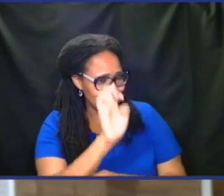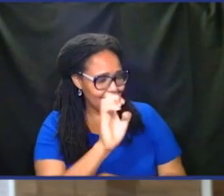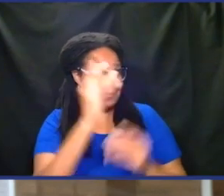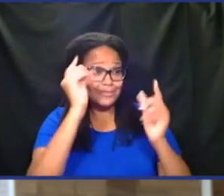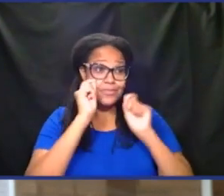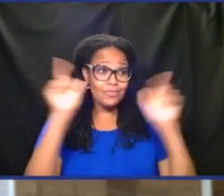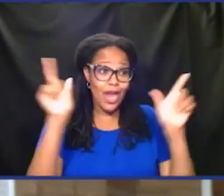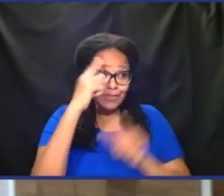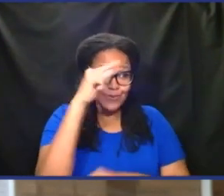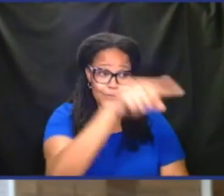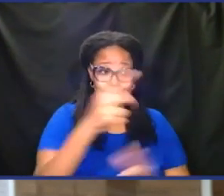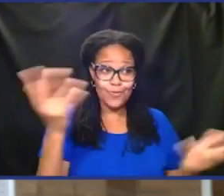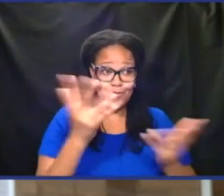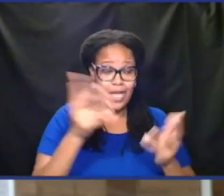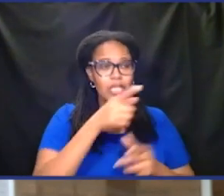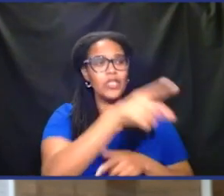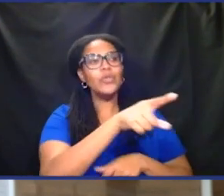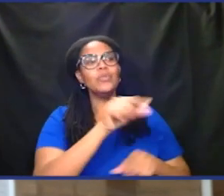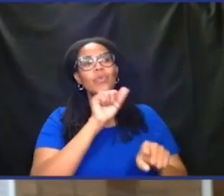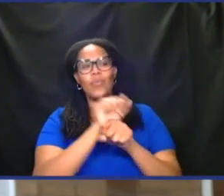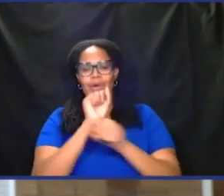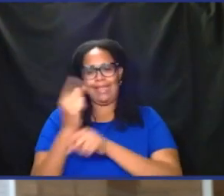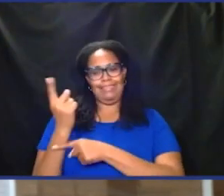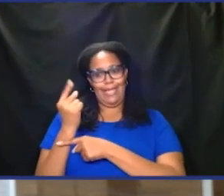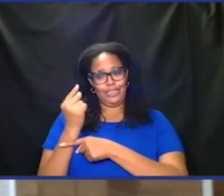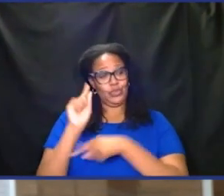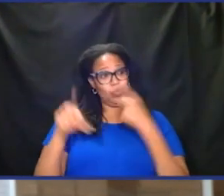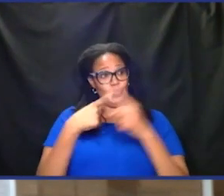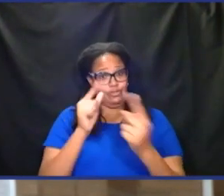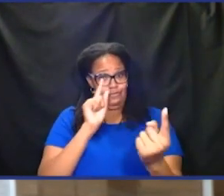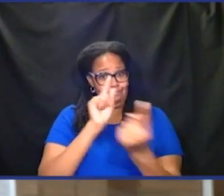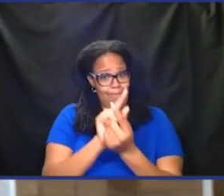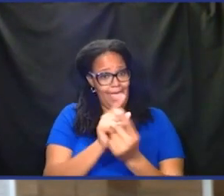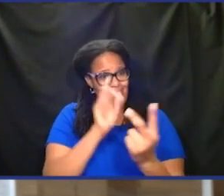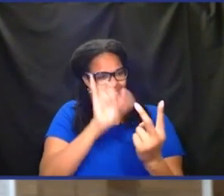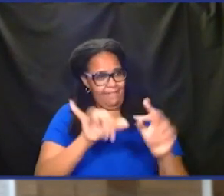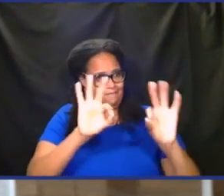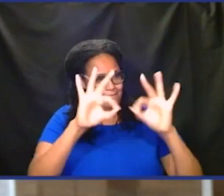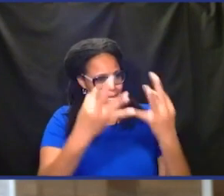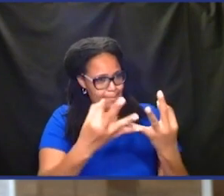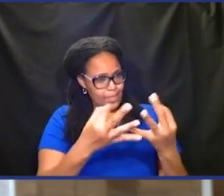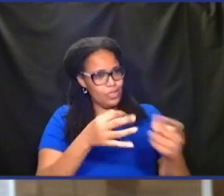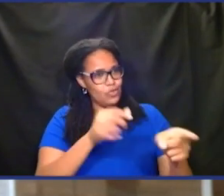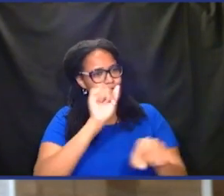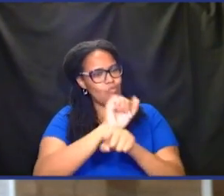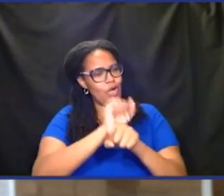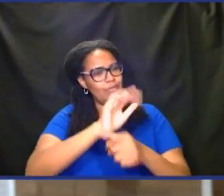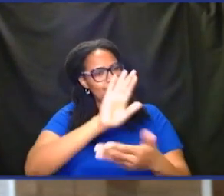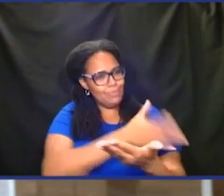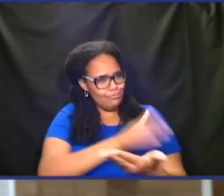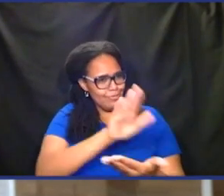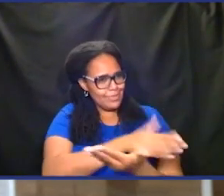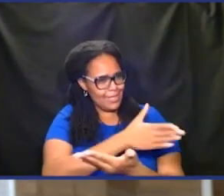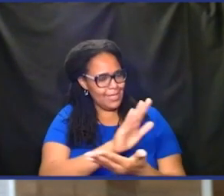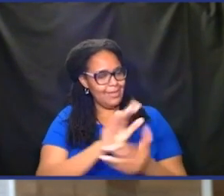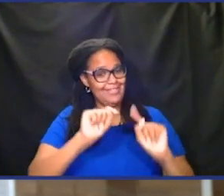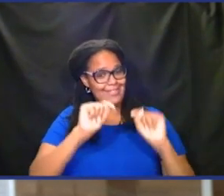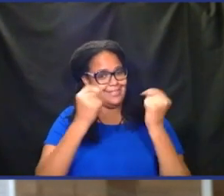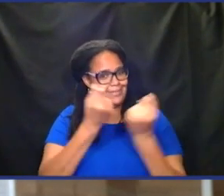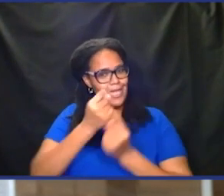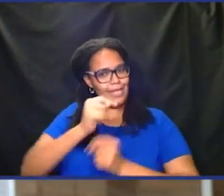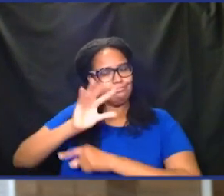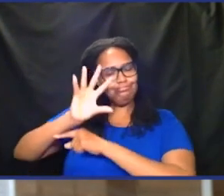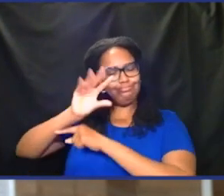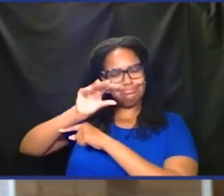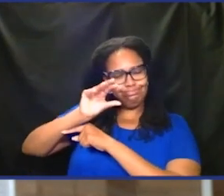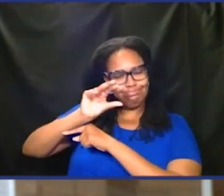you. You were working on an album last year when you met Anyalina and Doleni Milagro, and the team recorded you giving